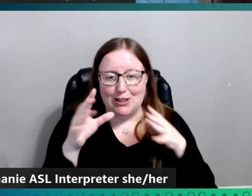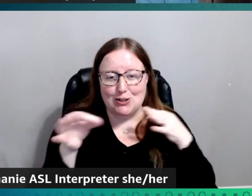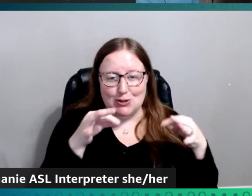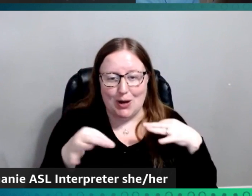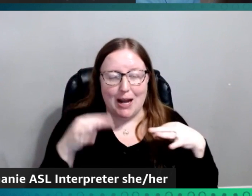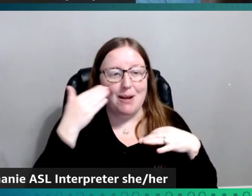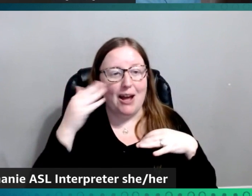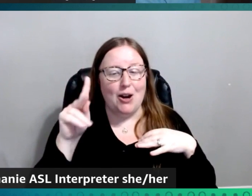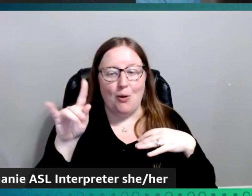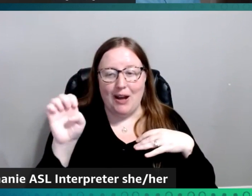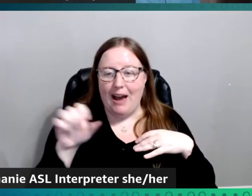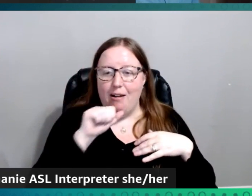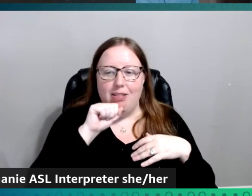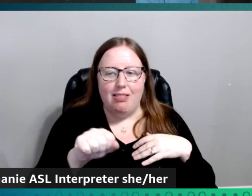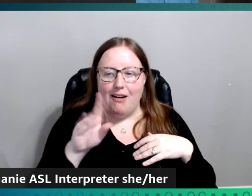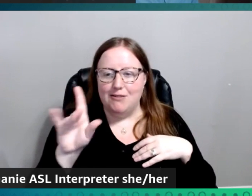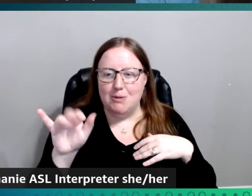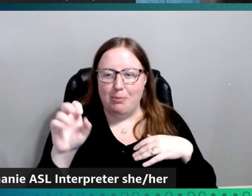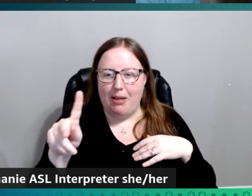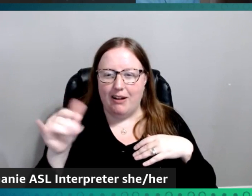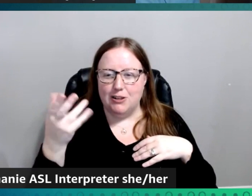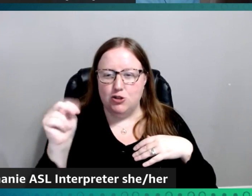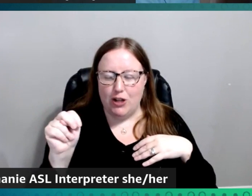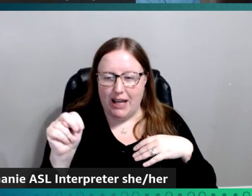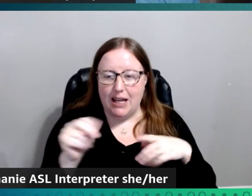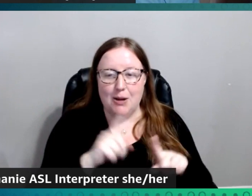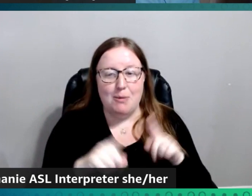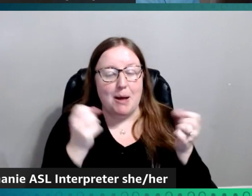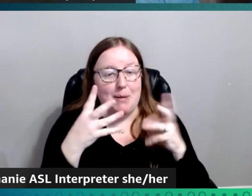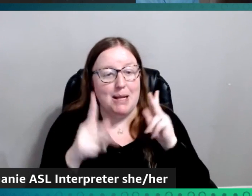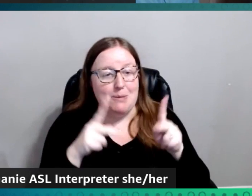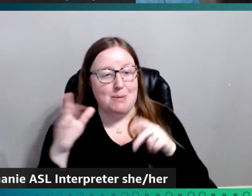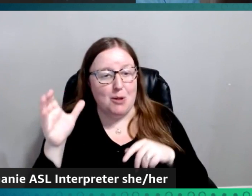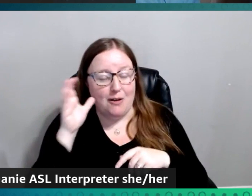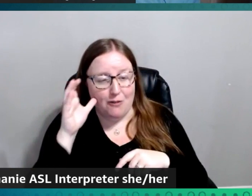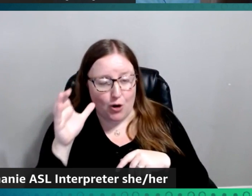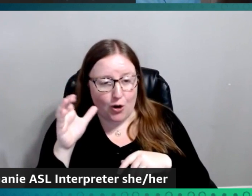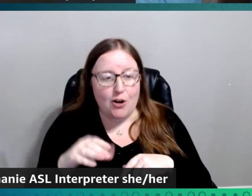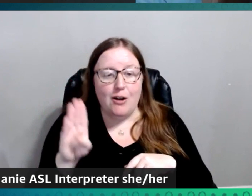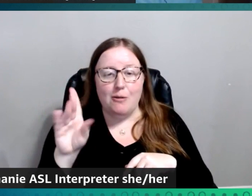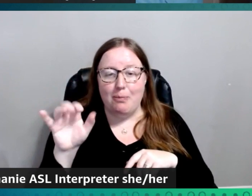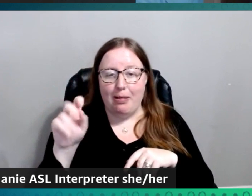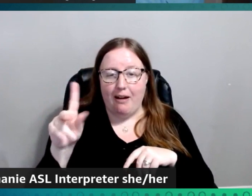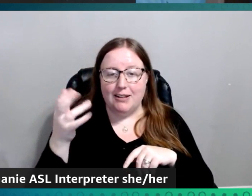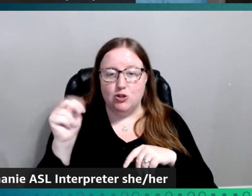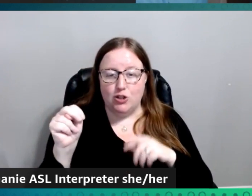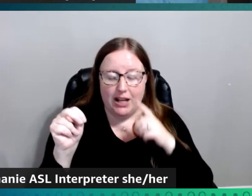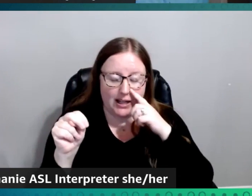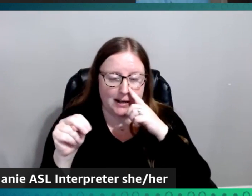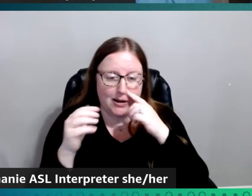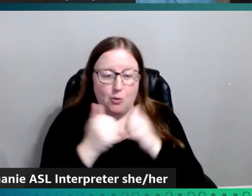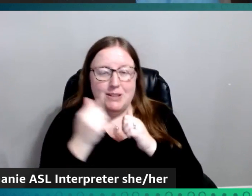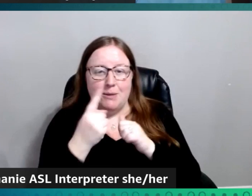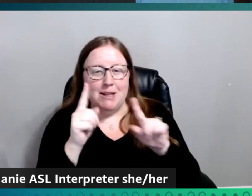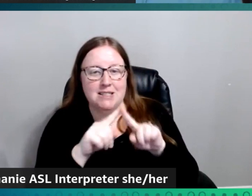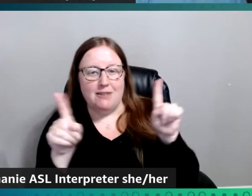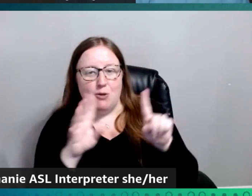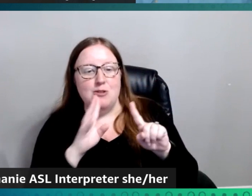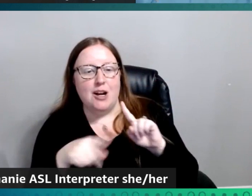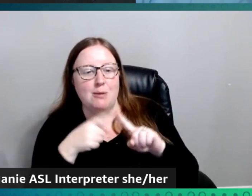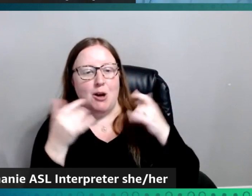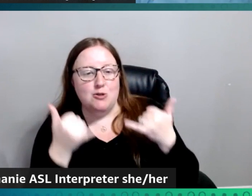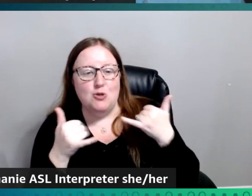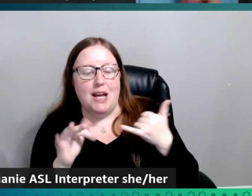Kyle loves blockchain, but I think a lot of people out there have heard of blockchain in conjunction with something completely different than we're talking about today. So